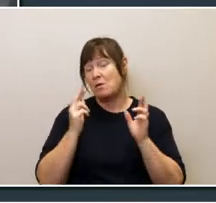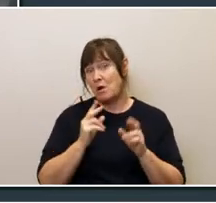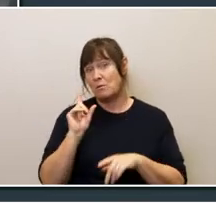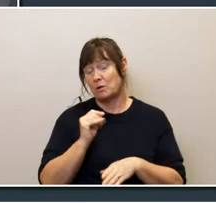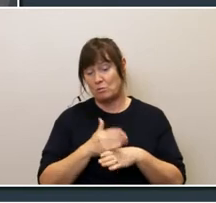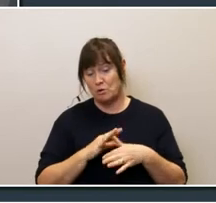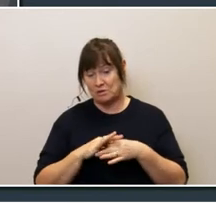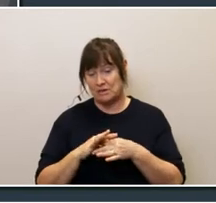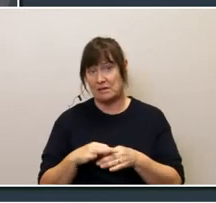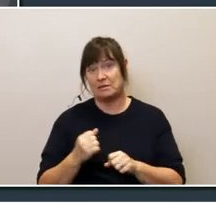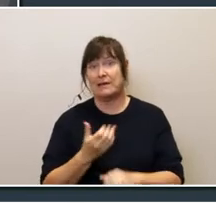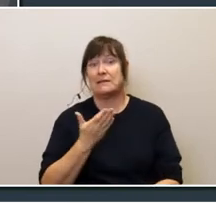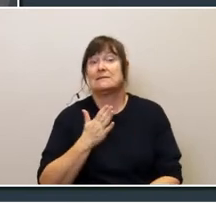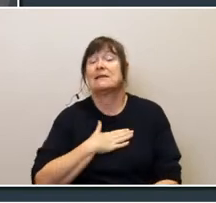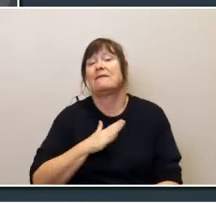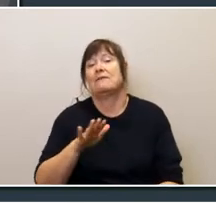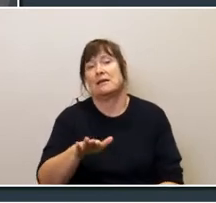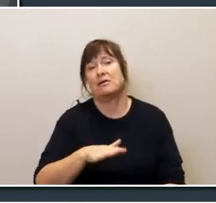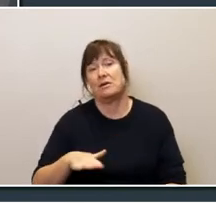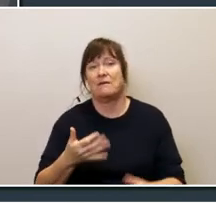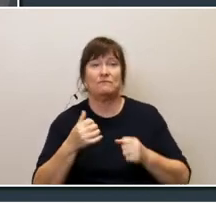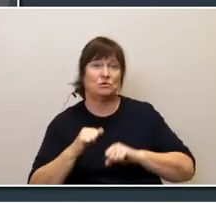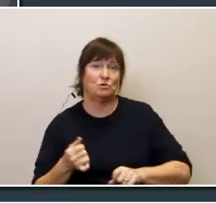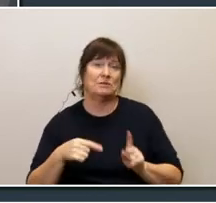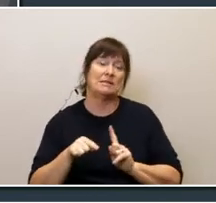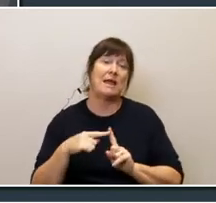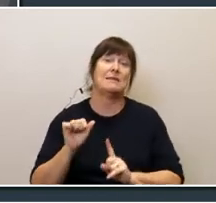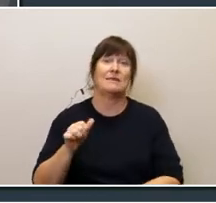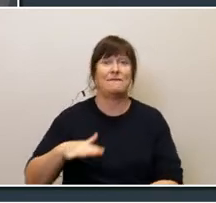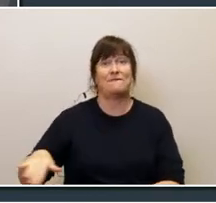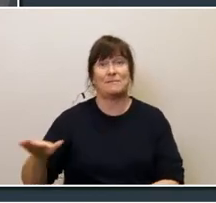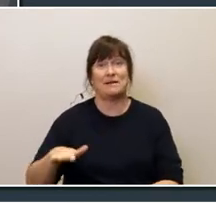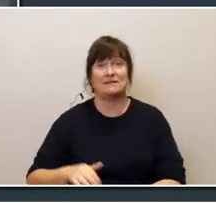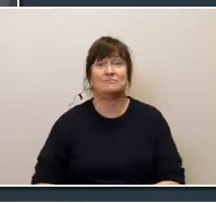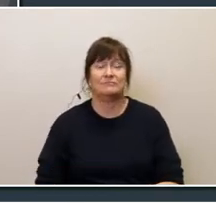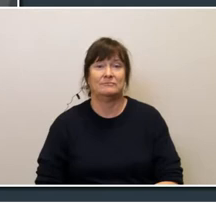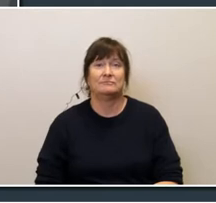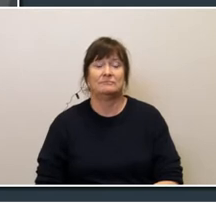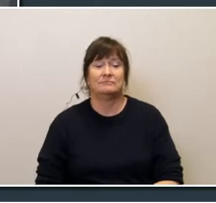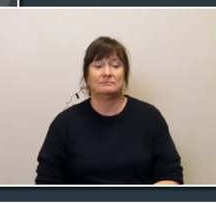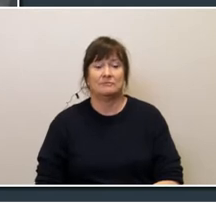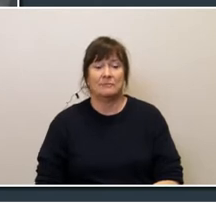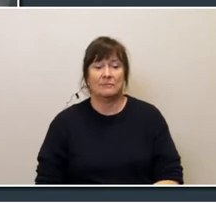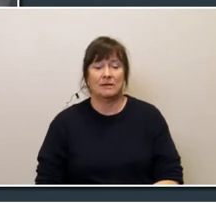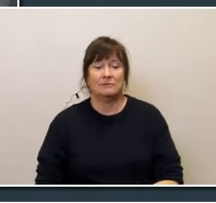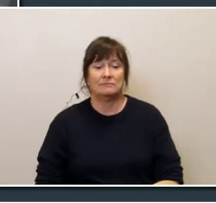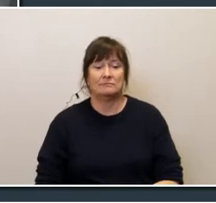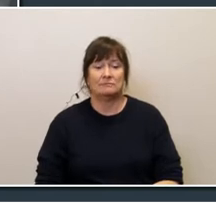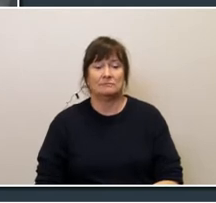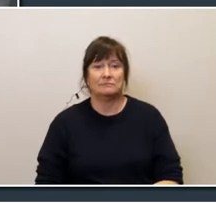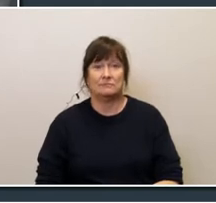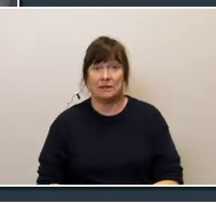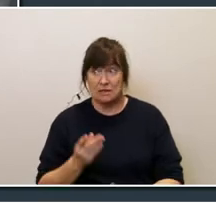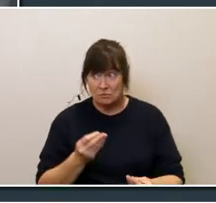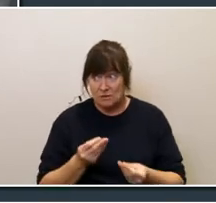have a safe area for our students and their families. Thank you. Okay. Now you can take those down and